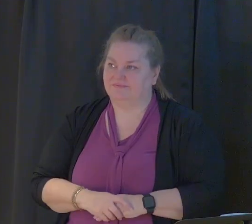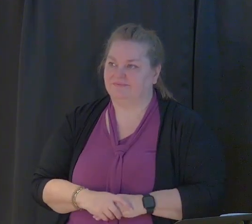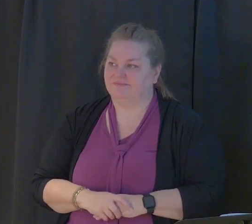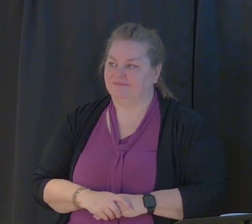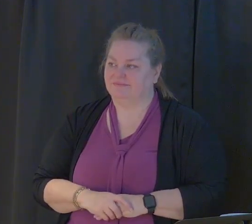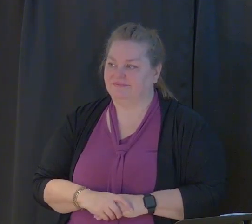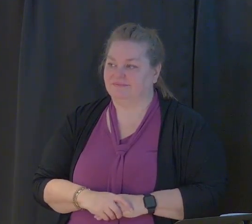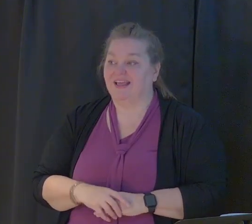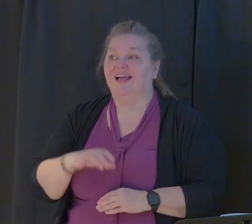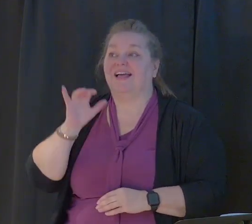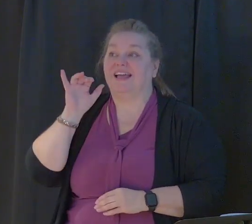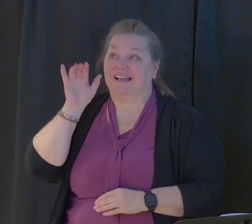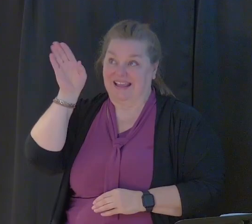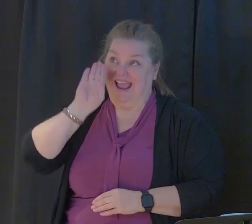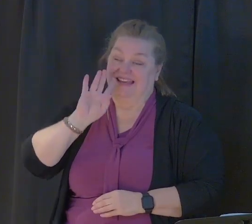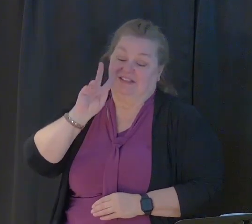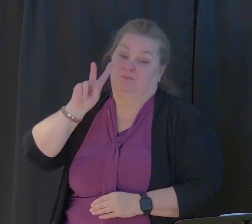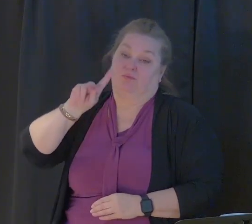He's a personal God.